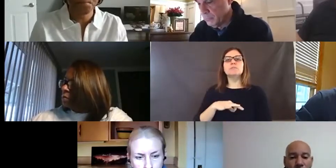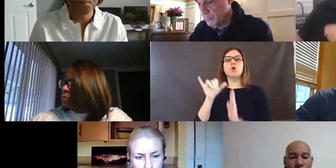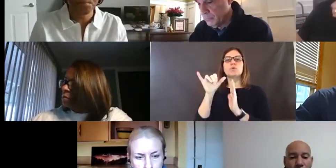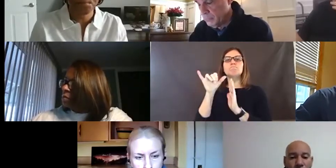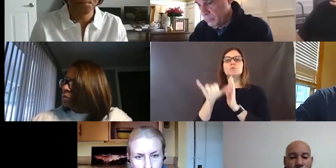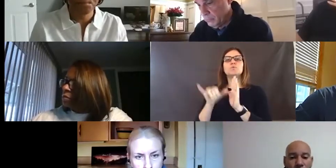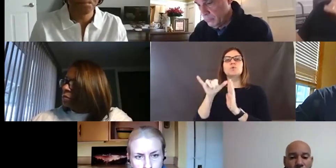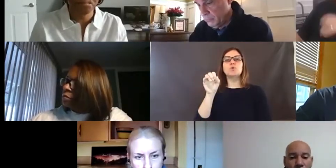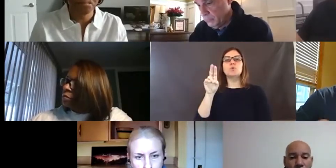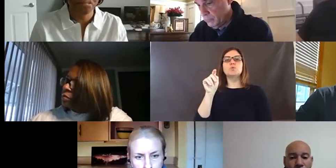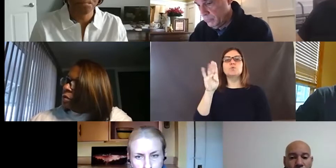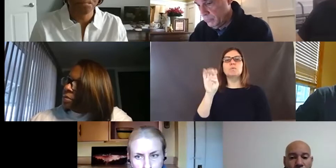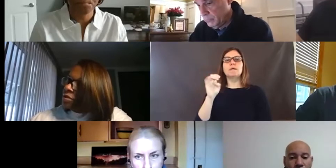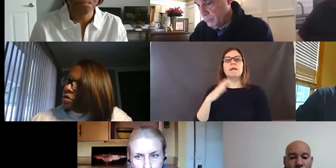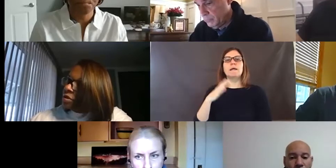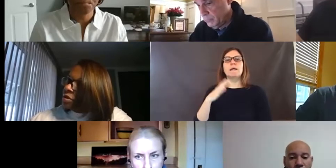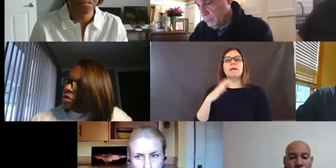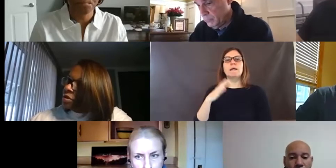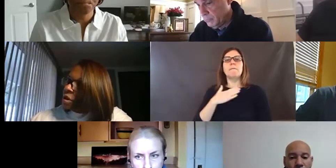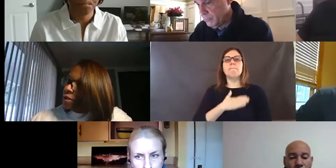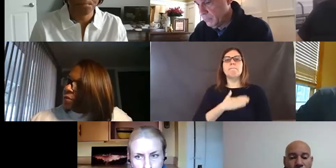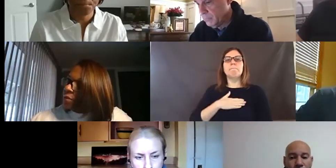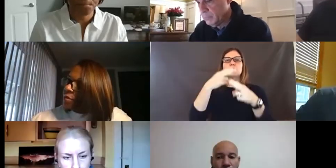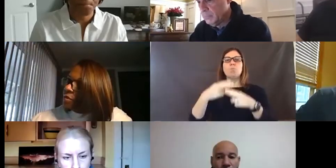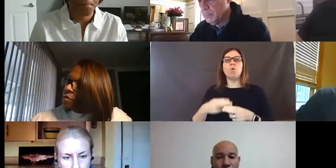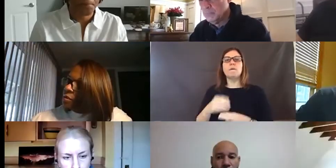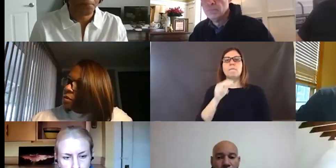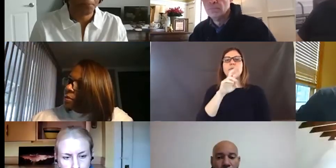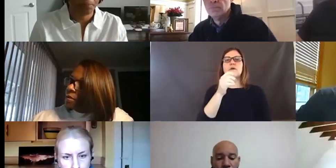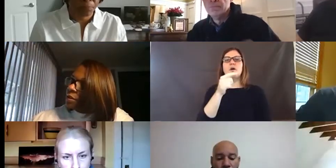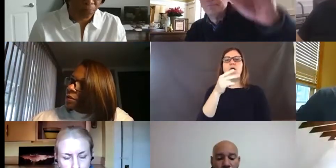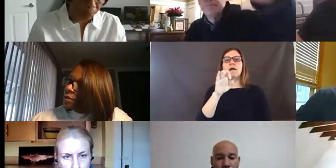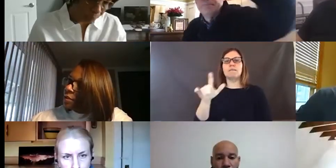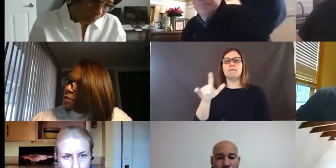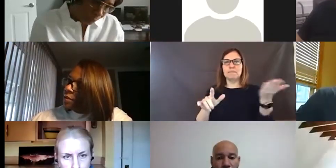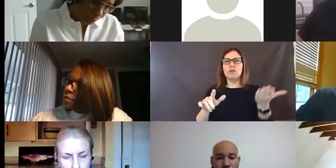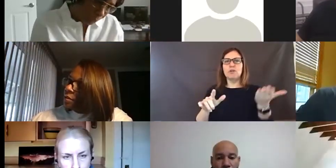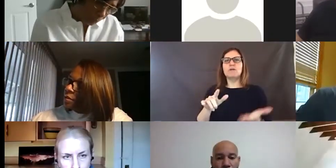call the roll? Mr. Coghill. Here. Ms. Curtis.